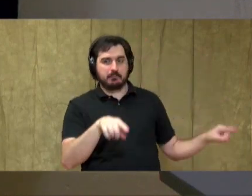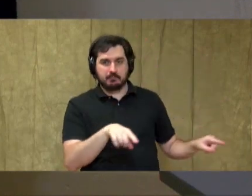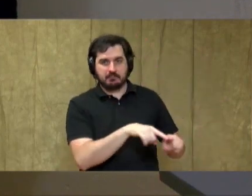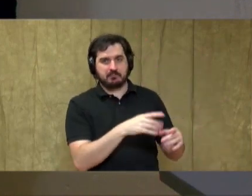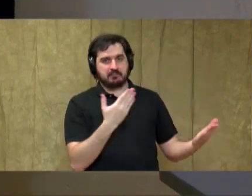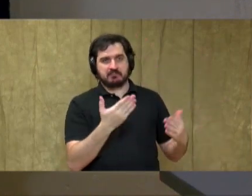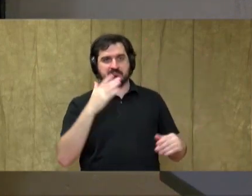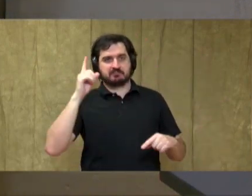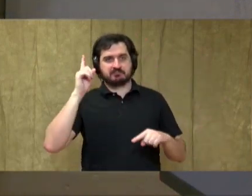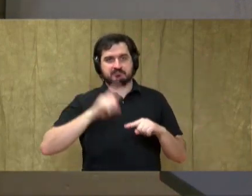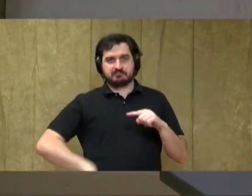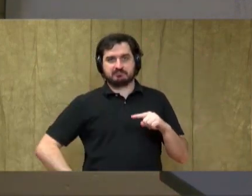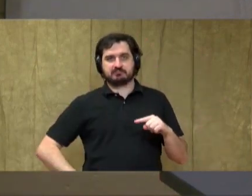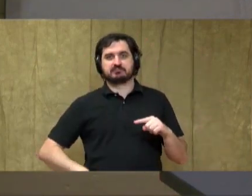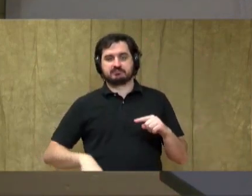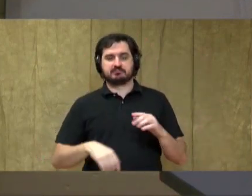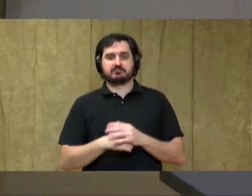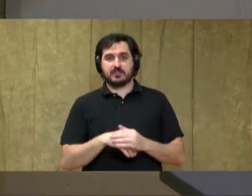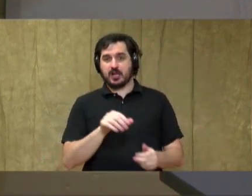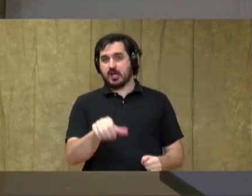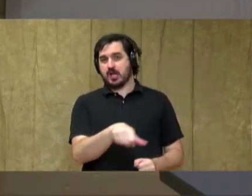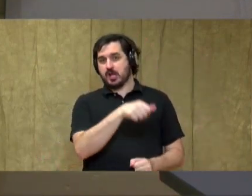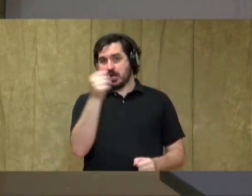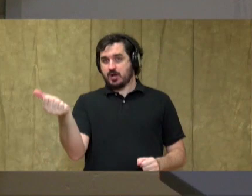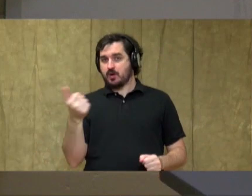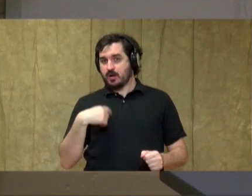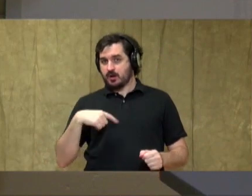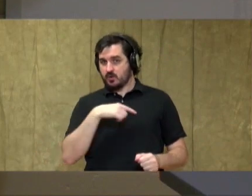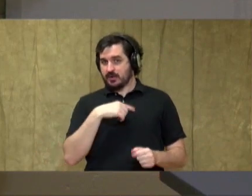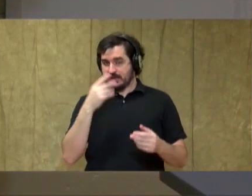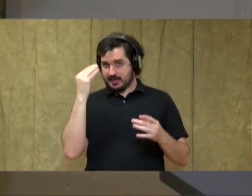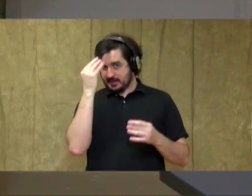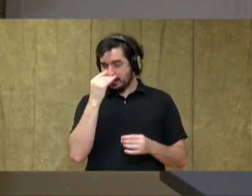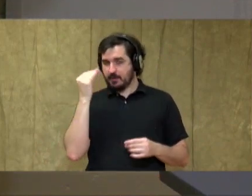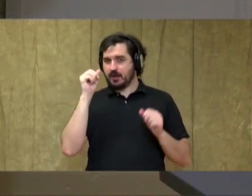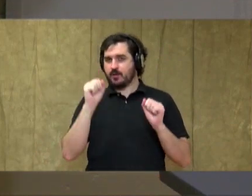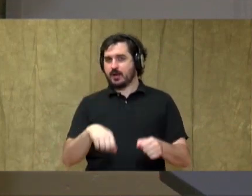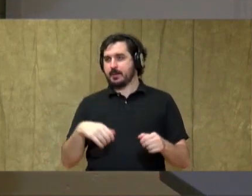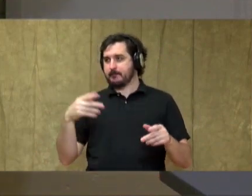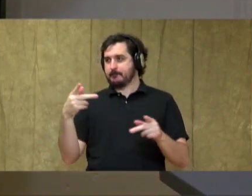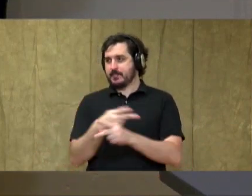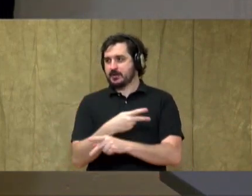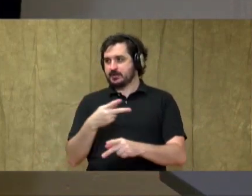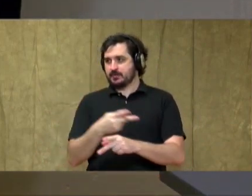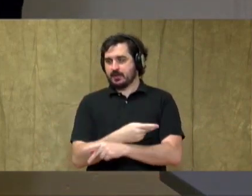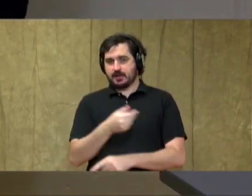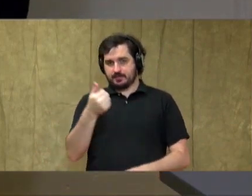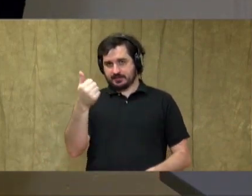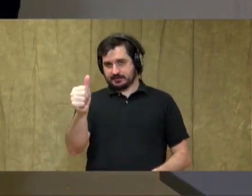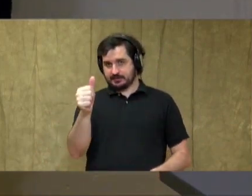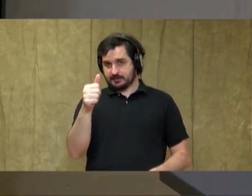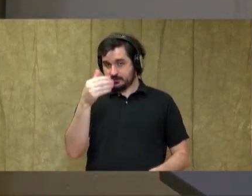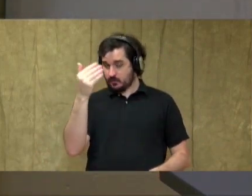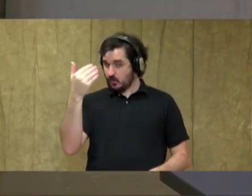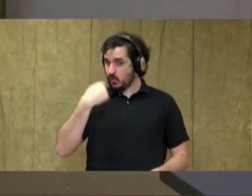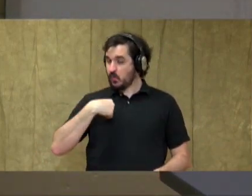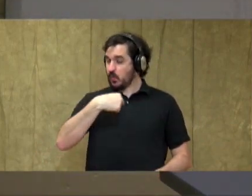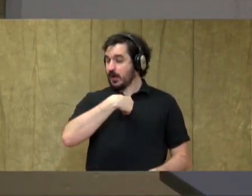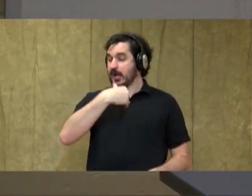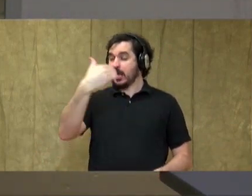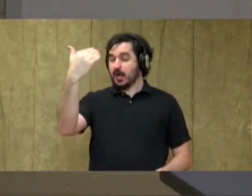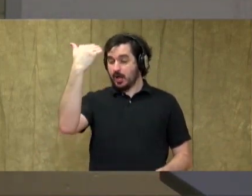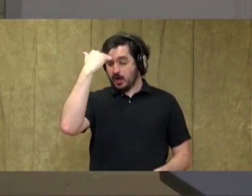but another way we could do it is multiplying by 10, because remember, we know that there are